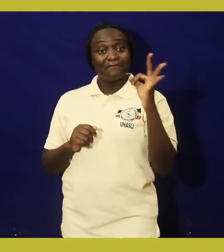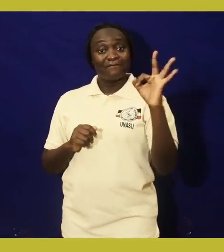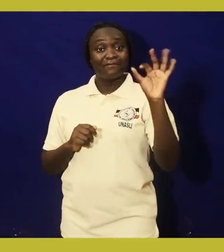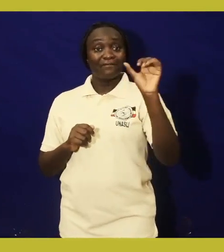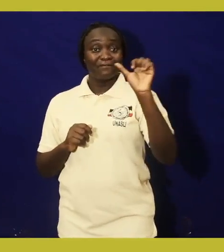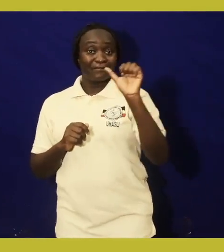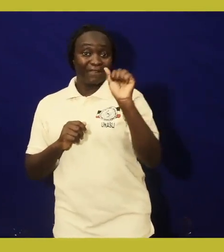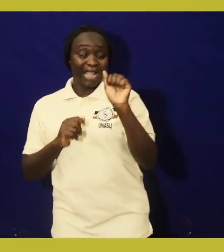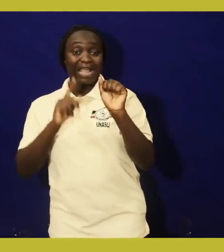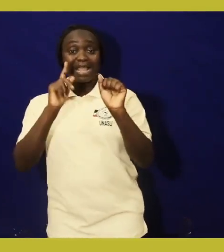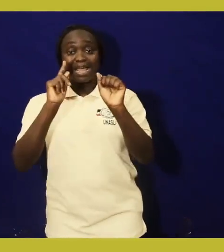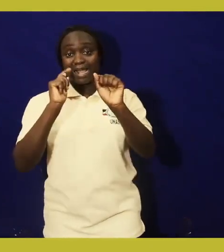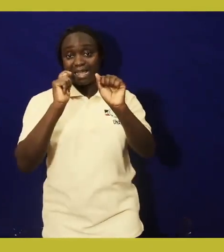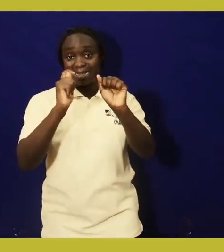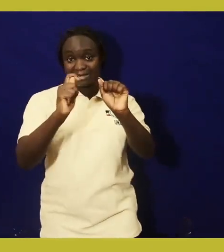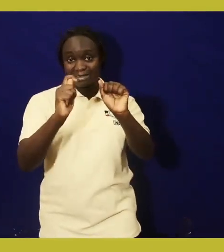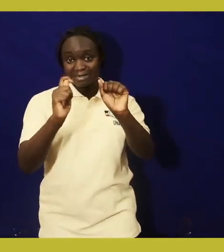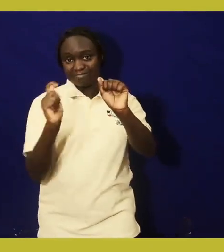Listen.